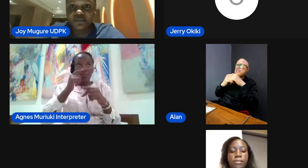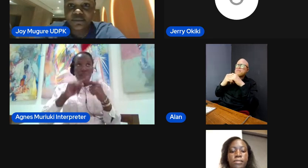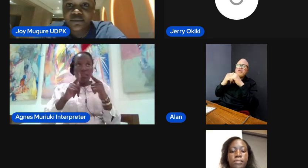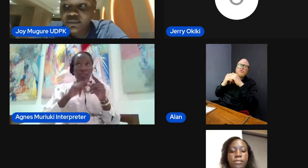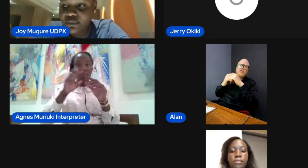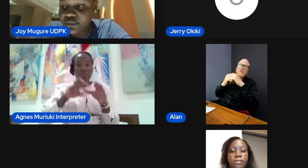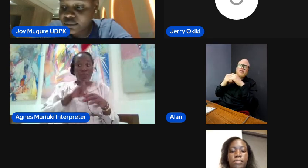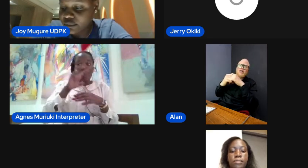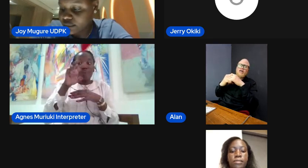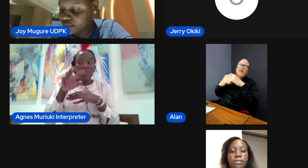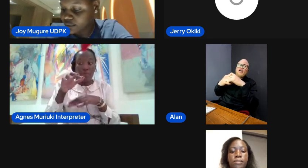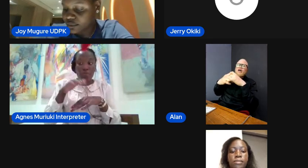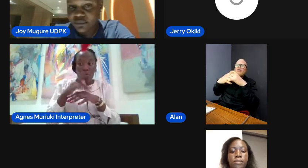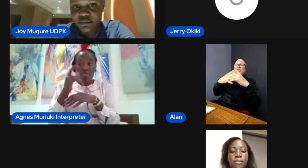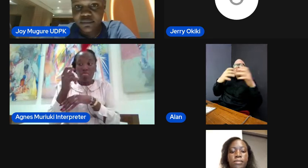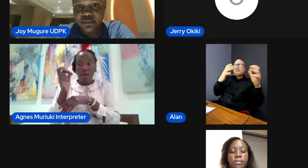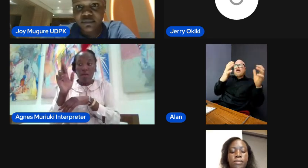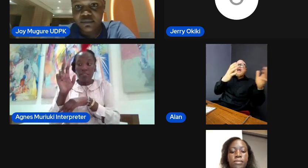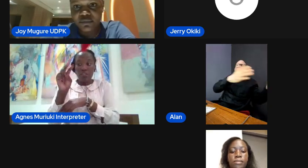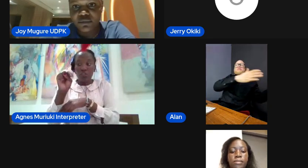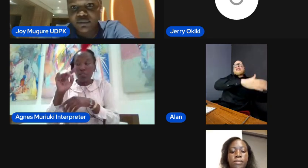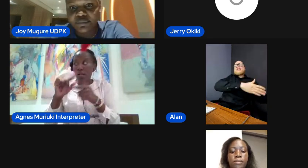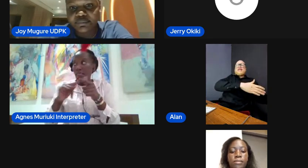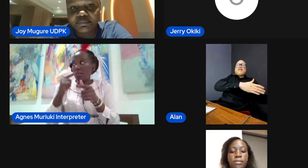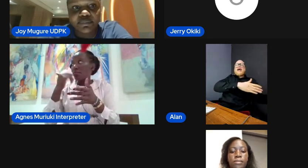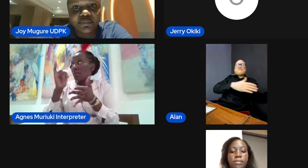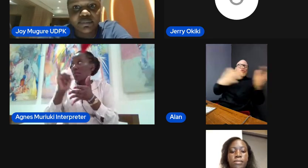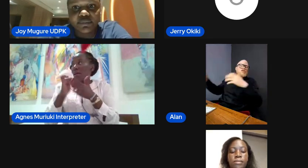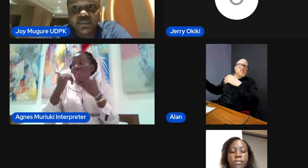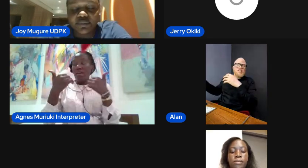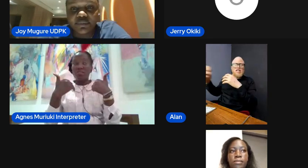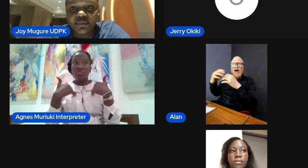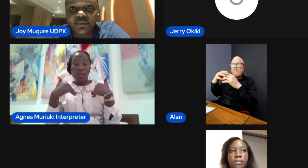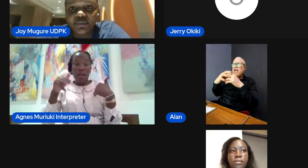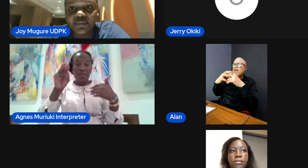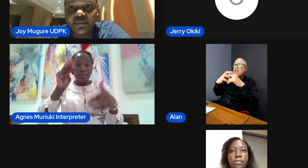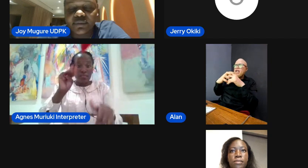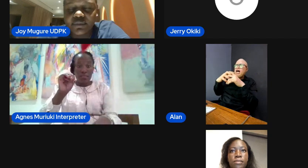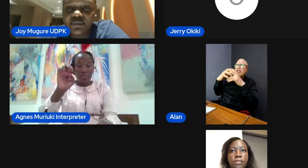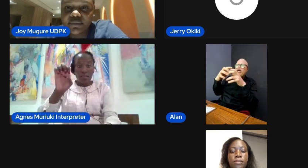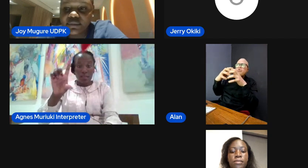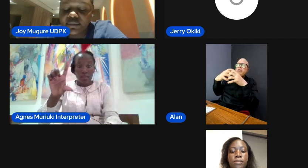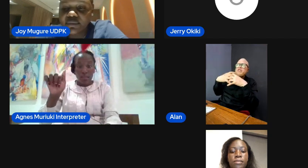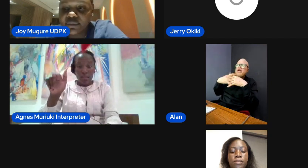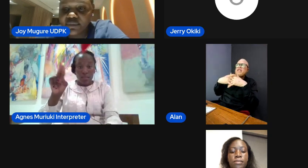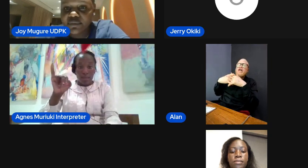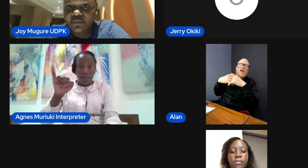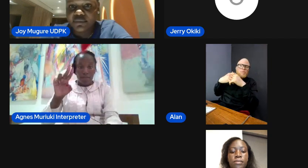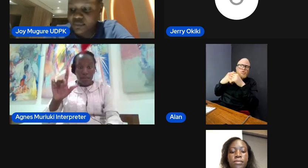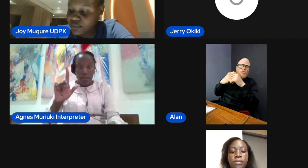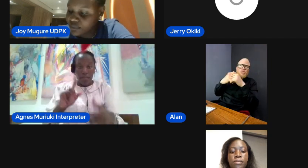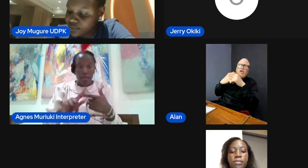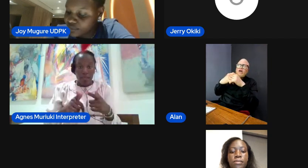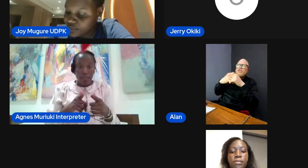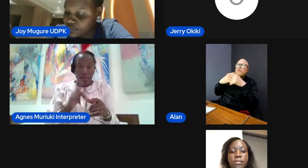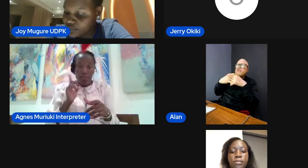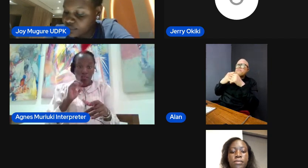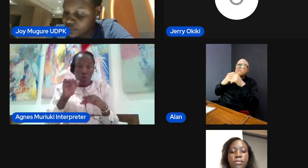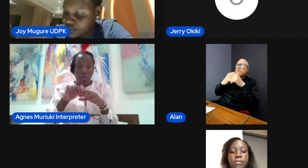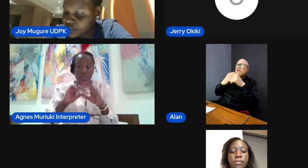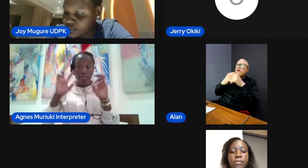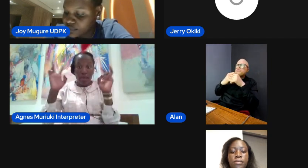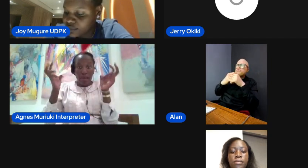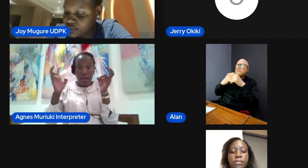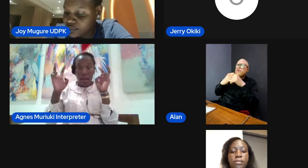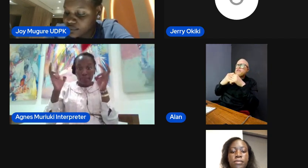and she mentioned that she has melanin, and for her she doesn't have melanin. And I saw that in the captions she was